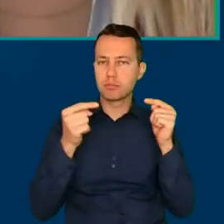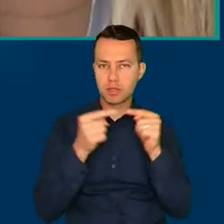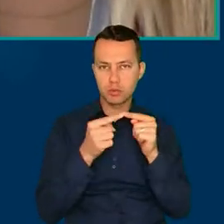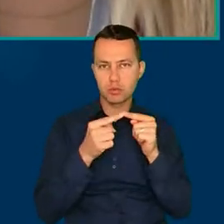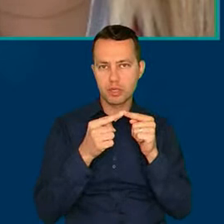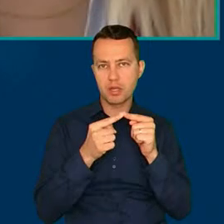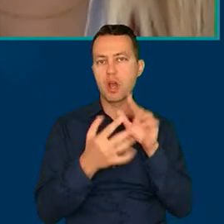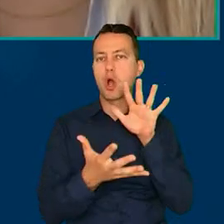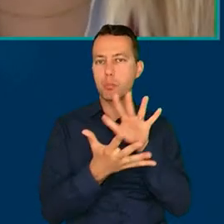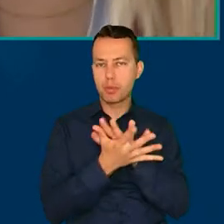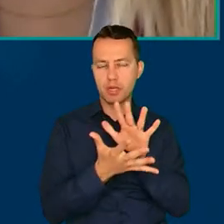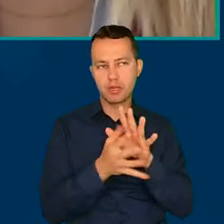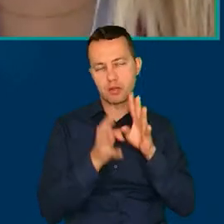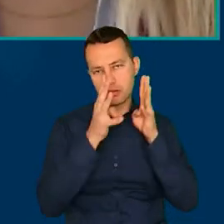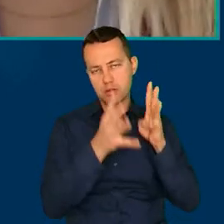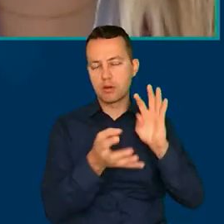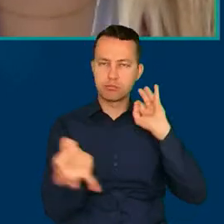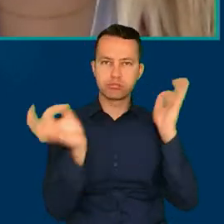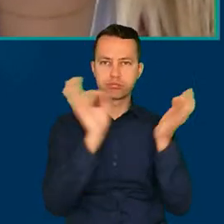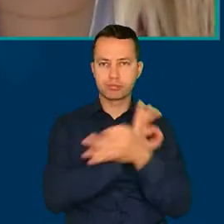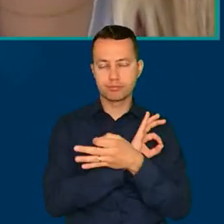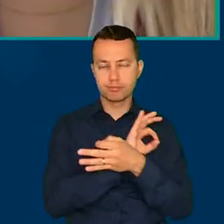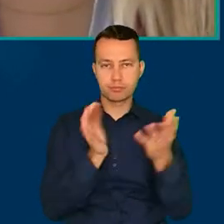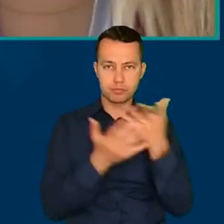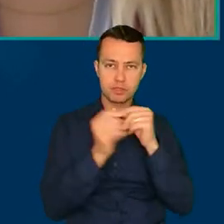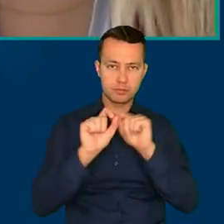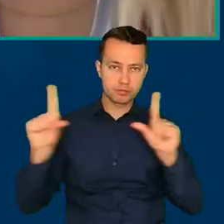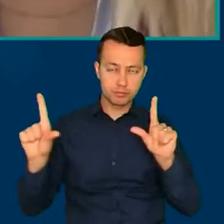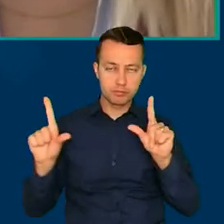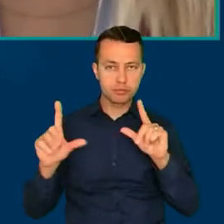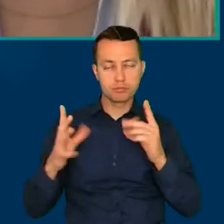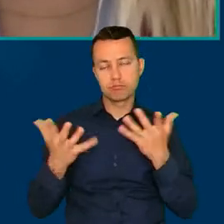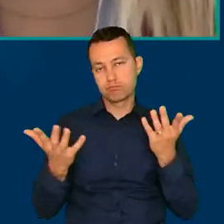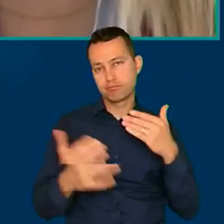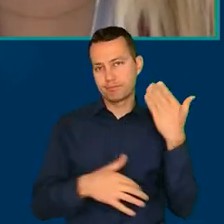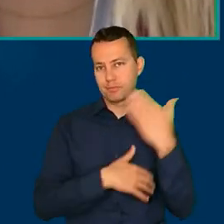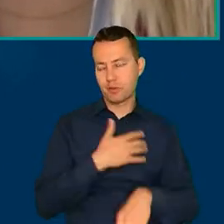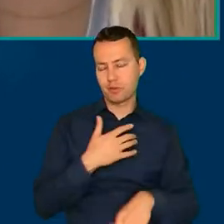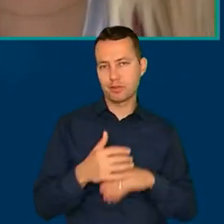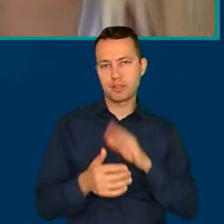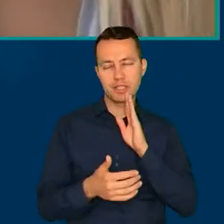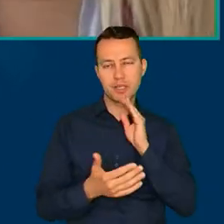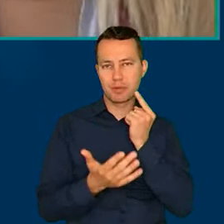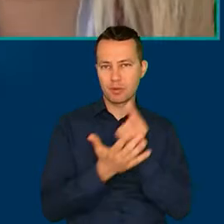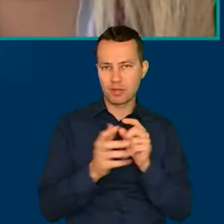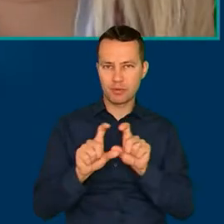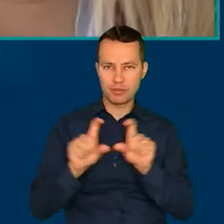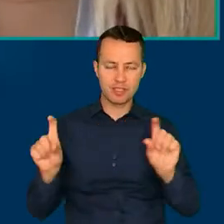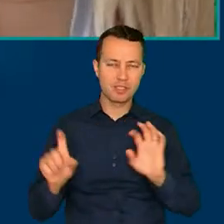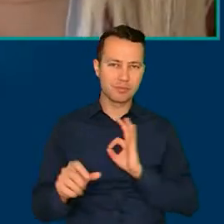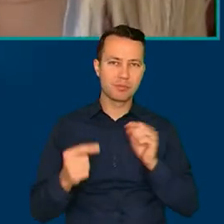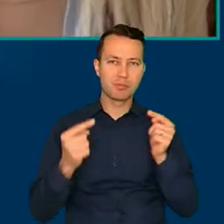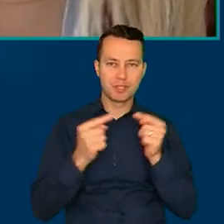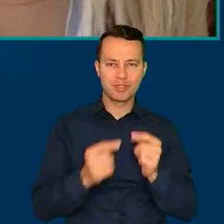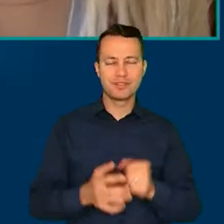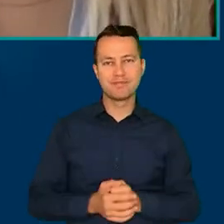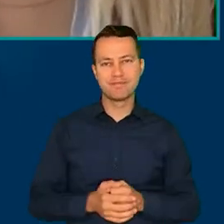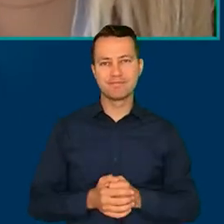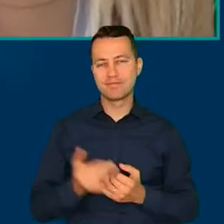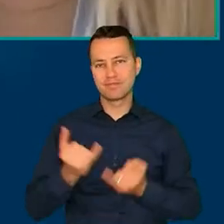I'm right on time. So very happy to take any questions, and thanks again for having us here today.